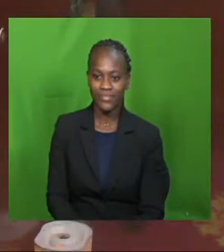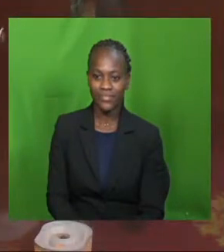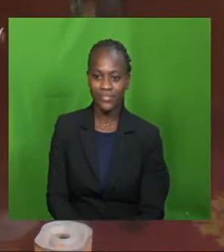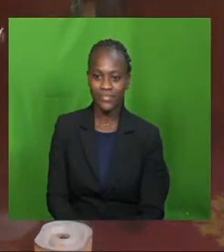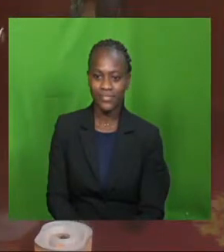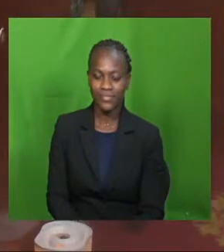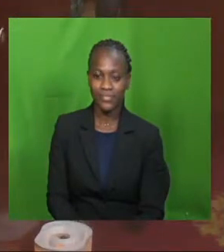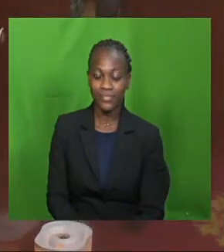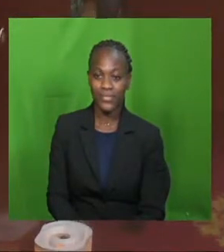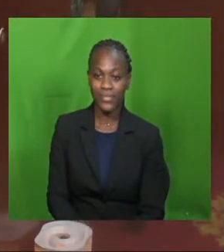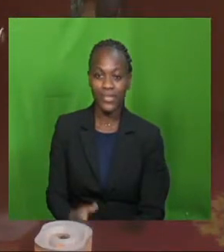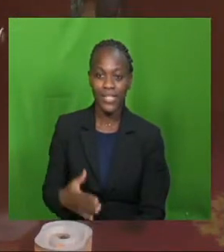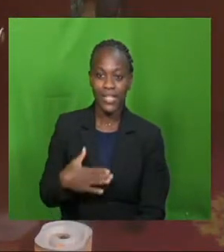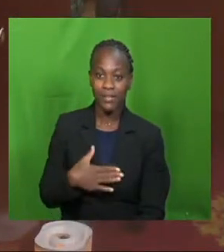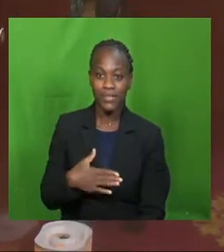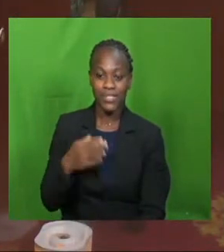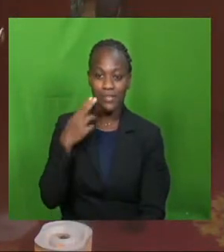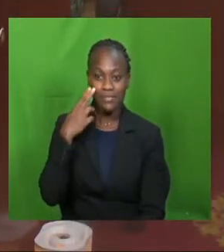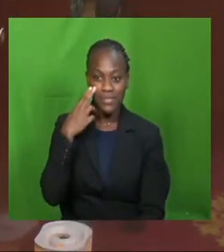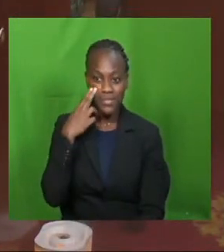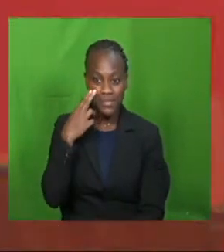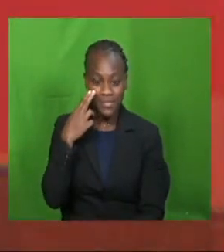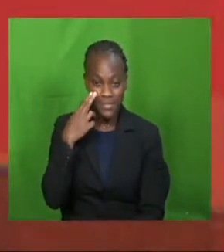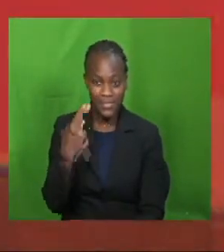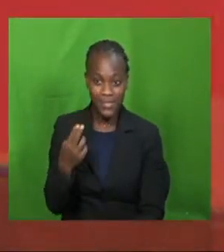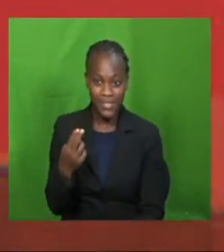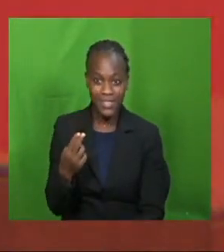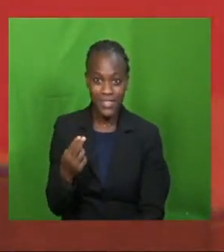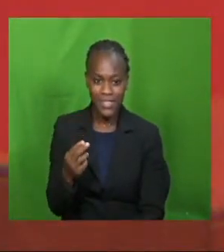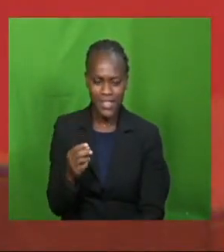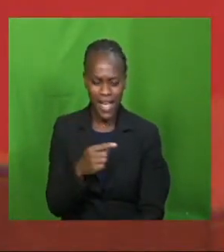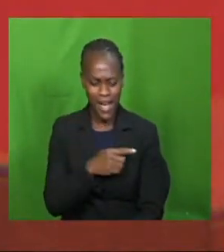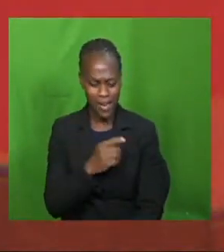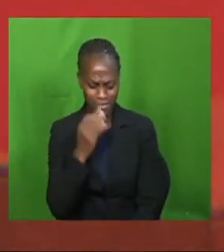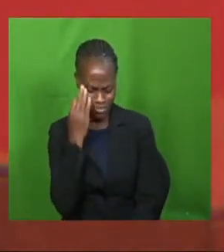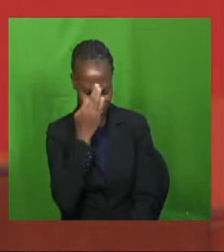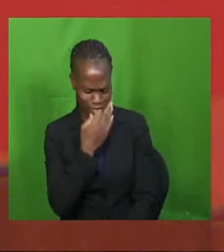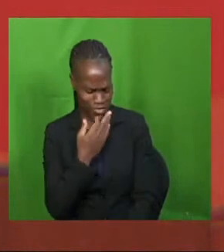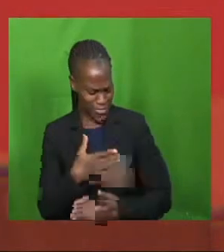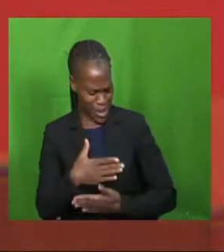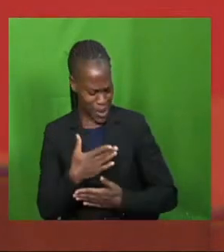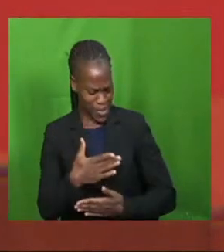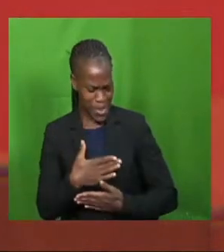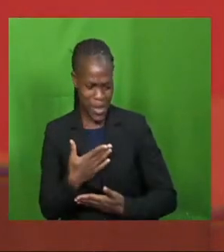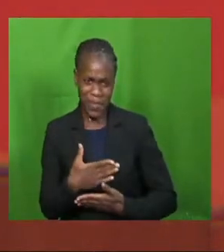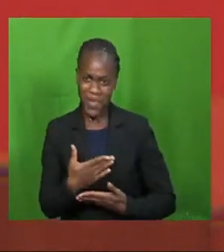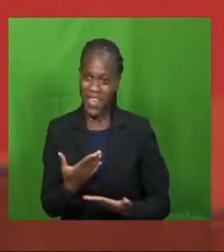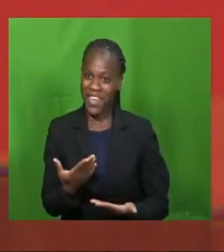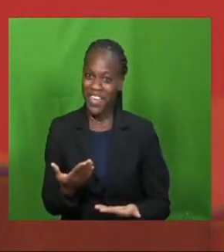I see my colleague, the excitement, the faces of colleagues, and